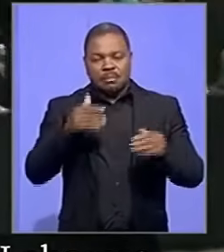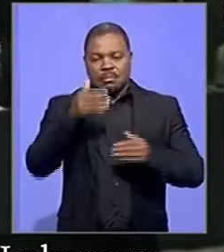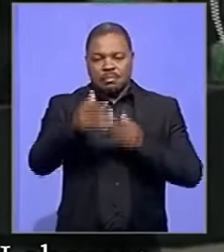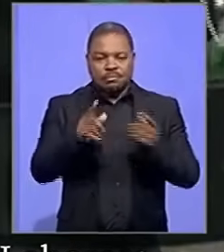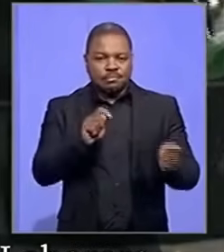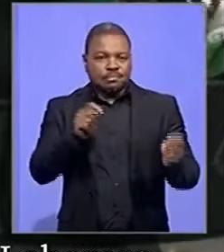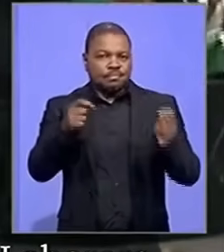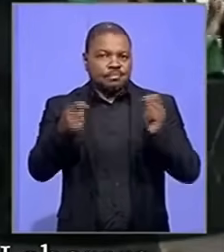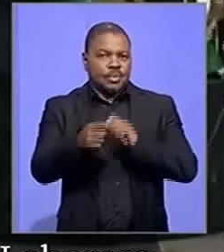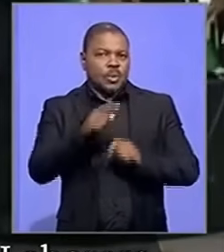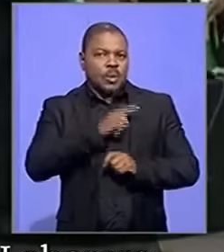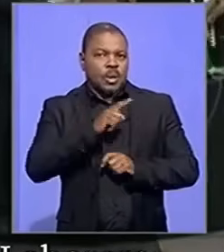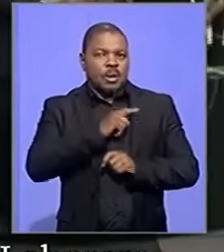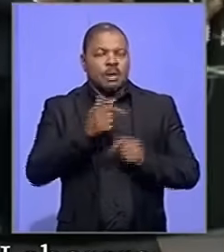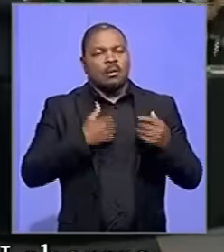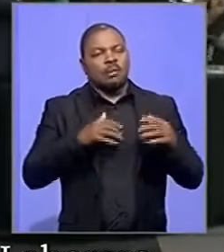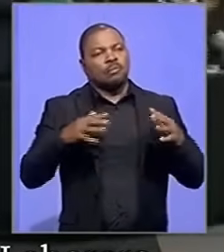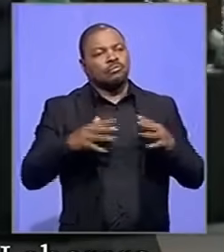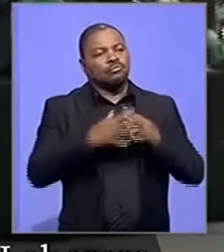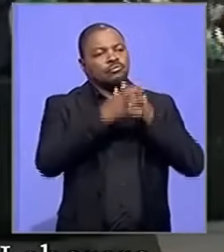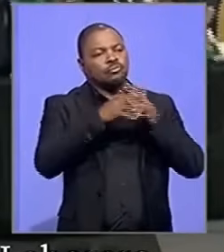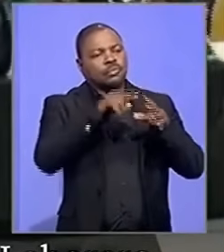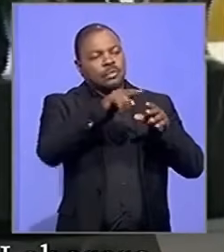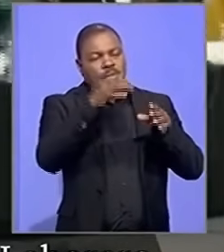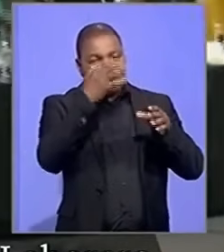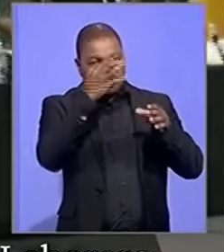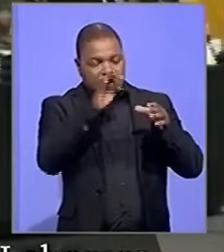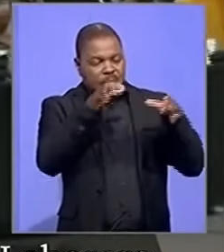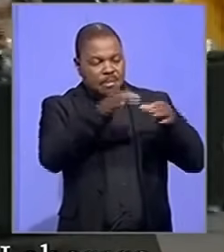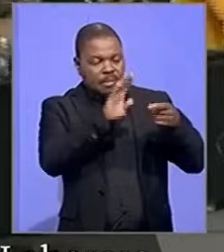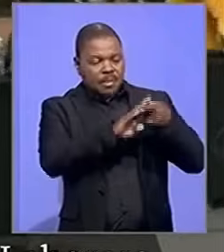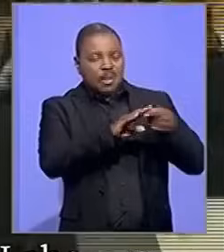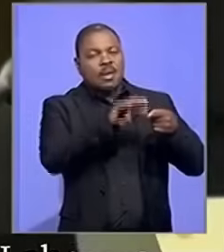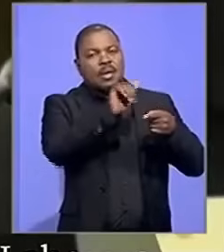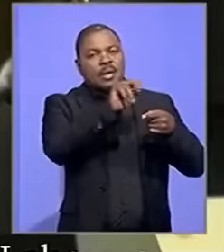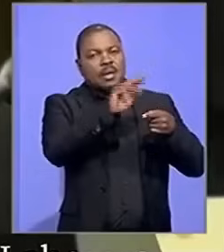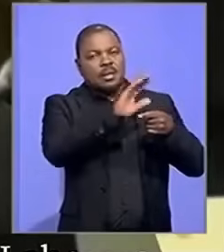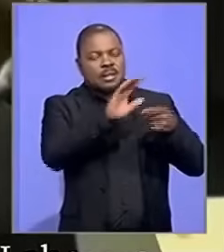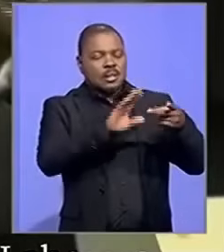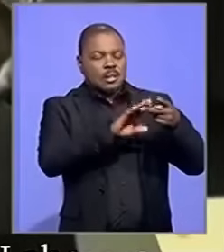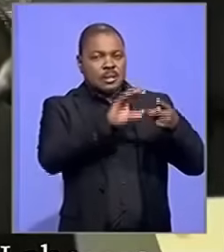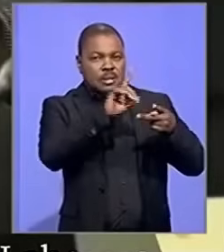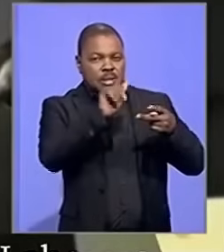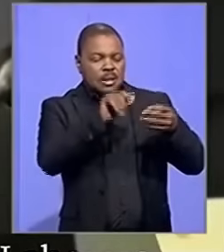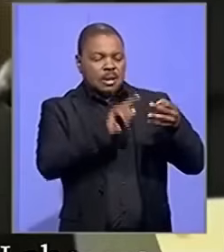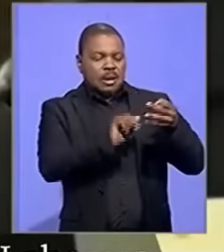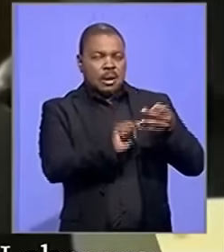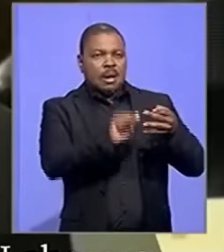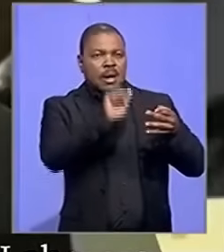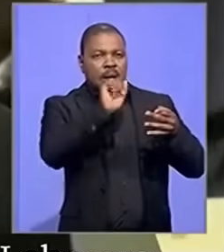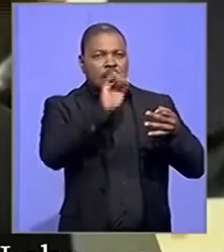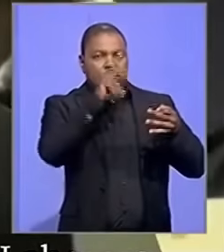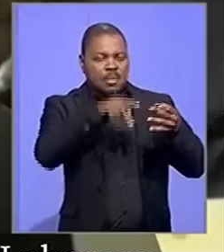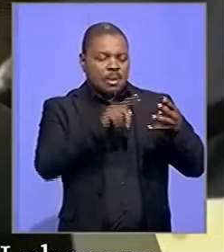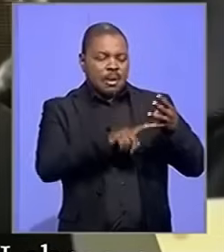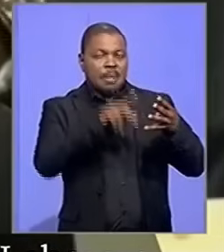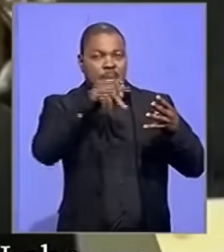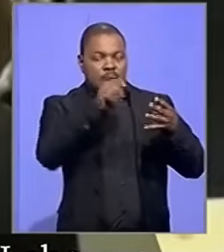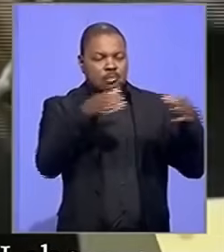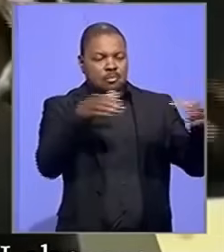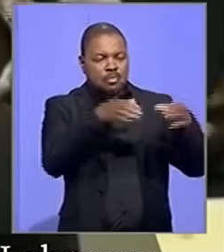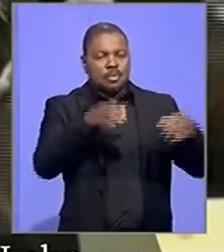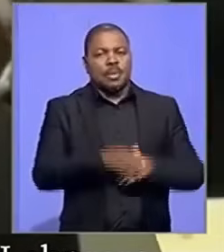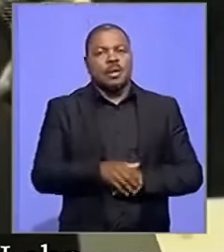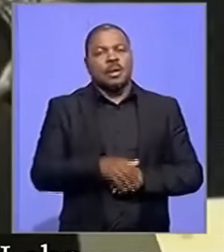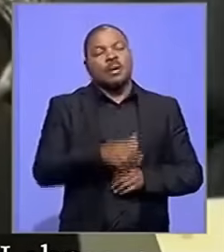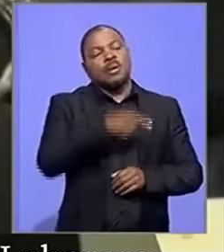fetoga morago ga kwano ya pušo ya botee bja setšhaba magareng ga ANC, DAIFP le PA. Ramaphosa o ile a hwetša